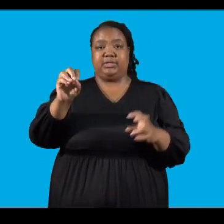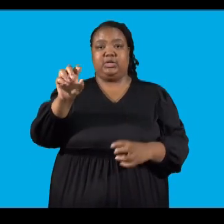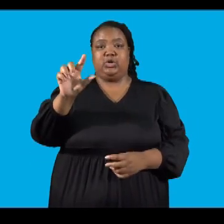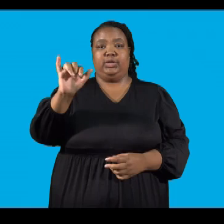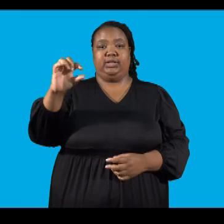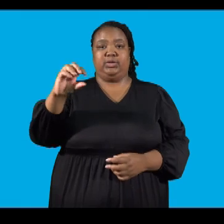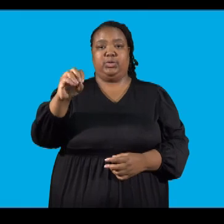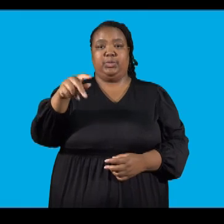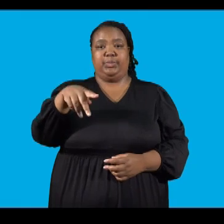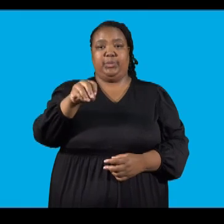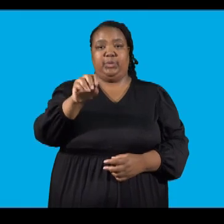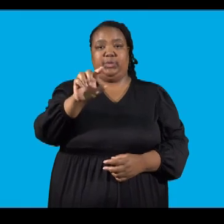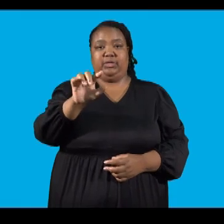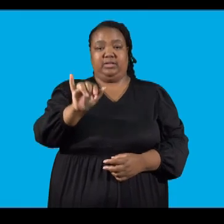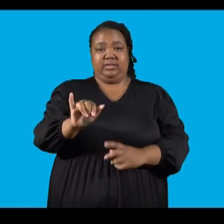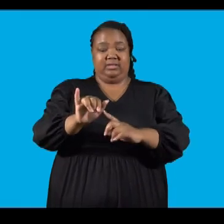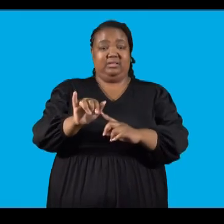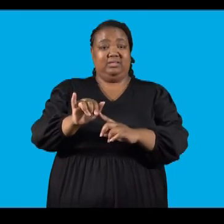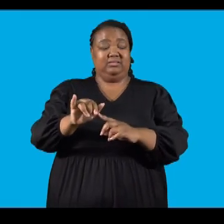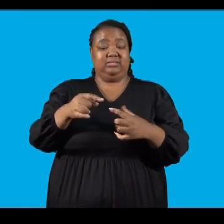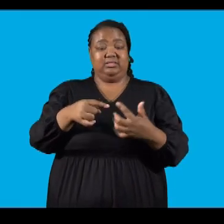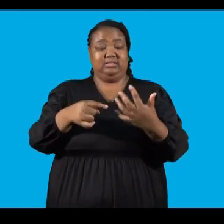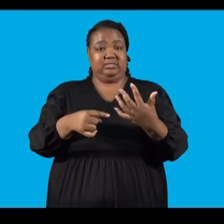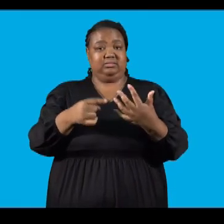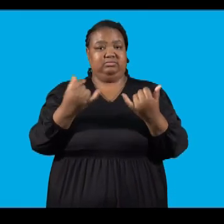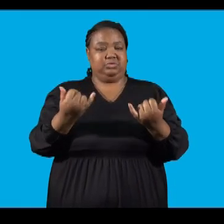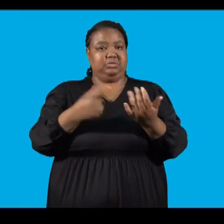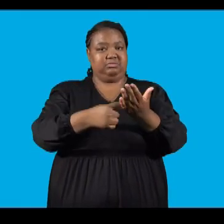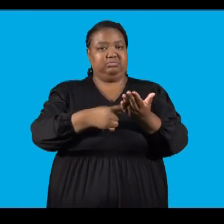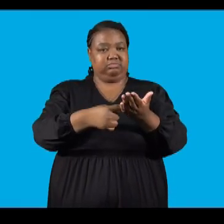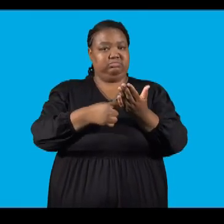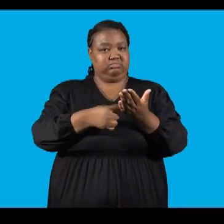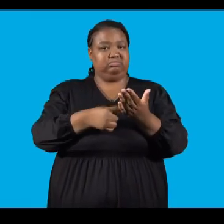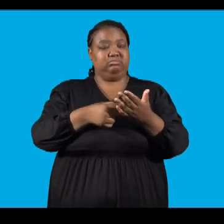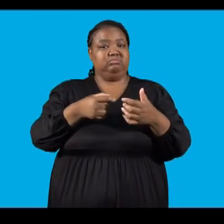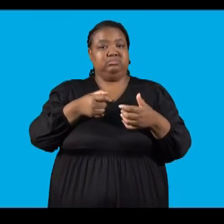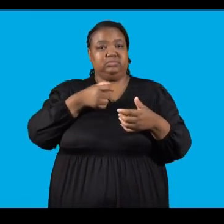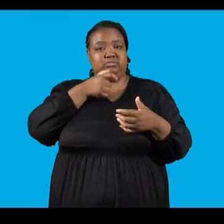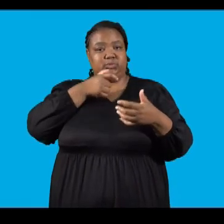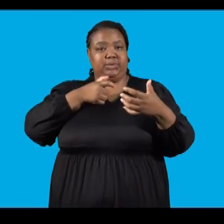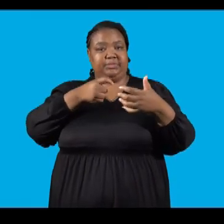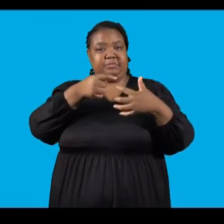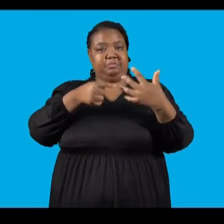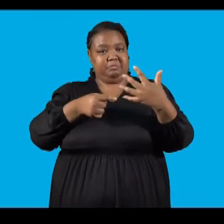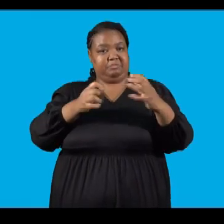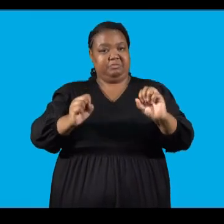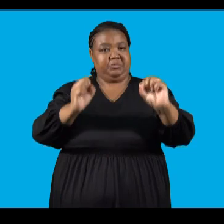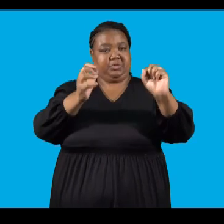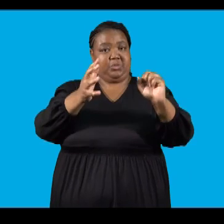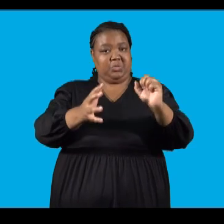of oligopoly. We're going to come across some of these concepts in our discussion right through the